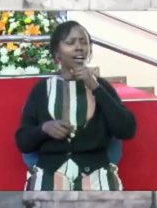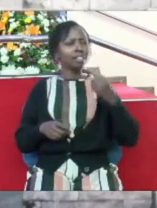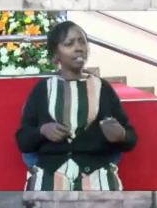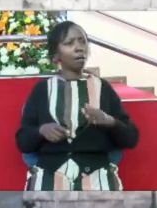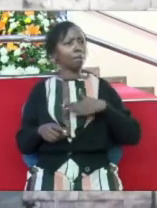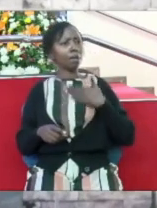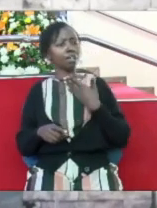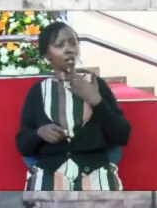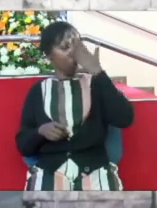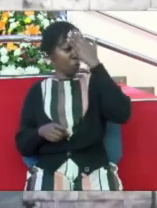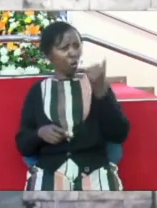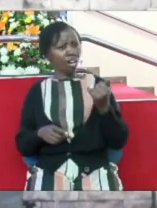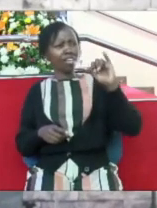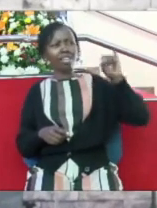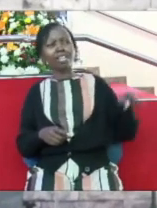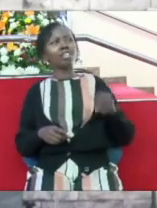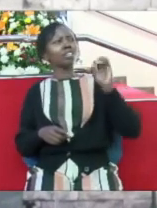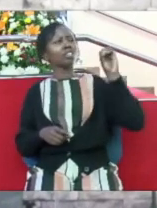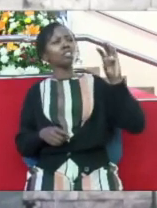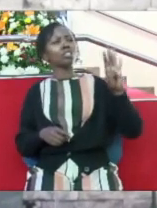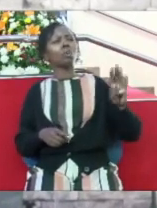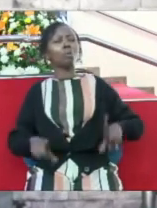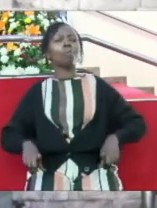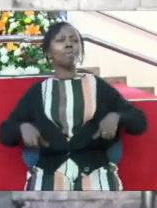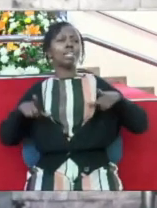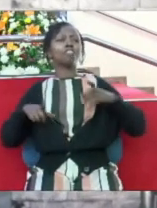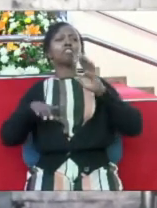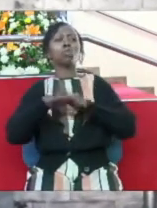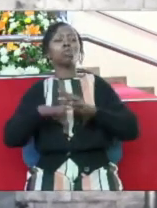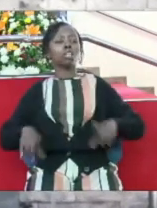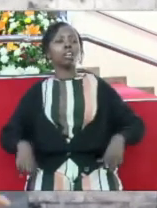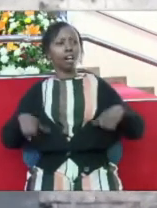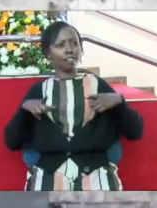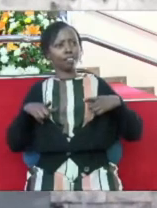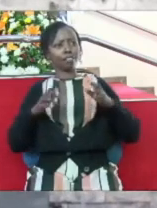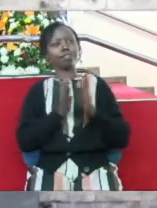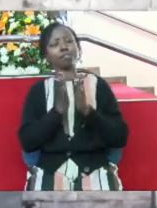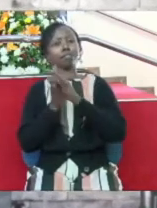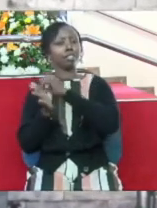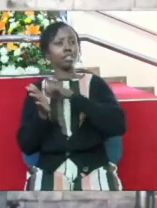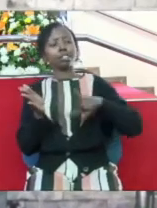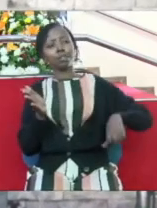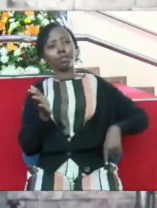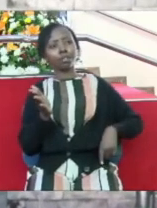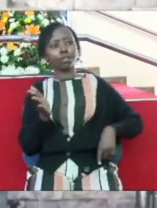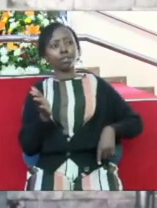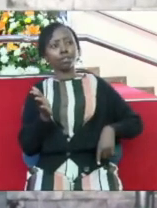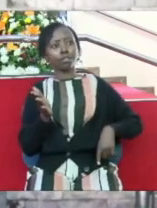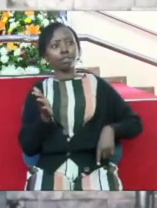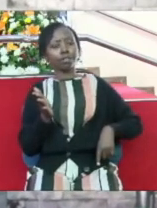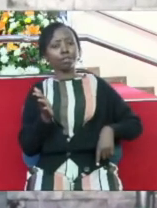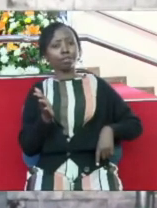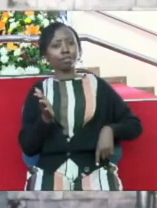mtoto wangu? Because his ways were pleasing to him. Kwa sababu njia zake zilikuwa zinampendeza. Praise the name of the Lord. Amen. I want to bring it to